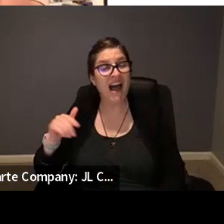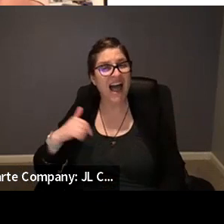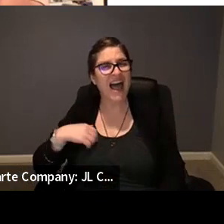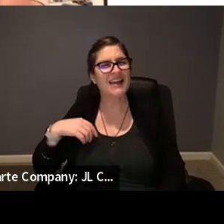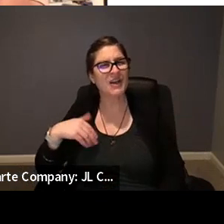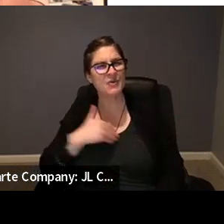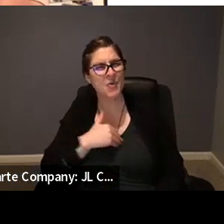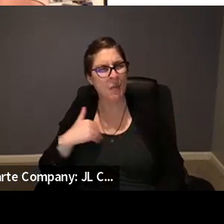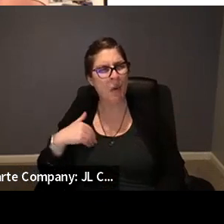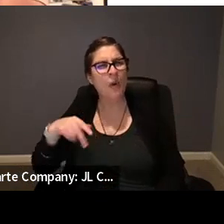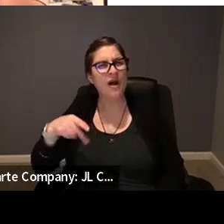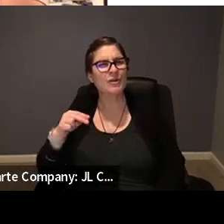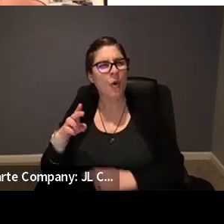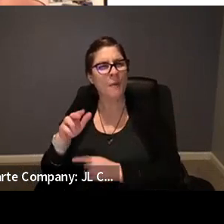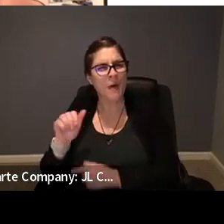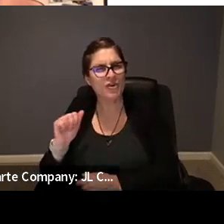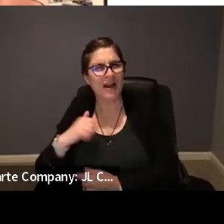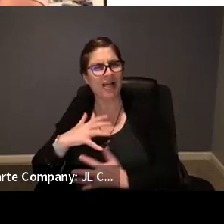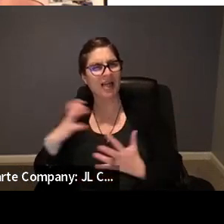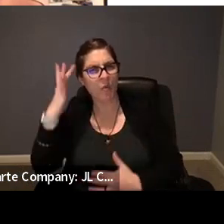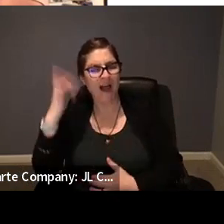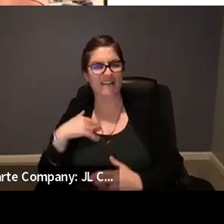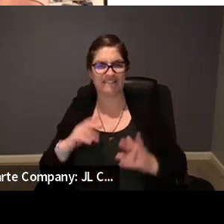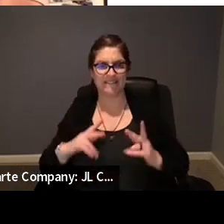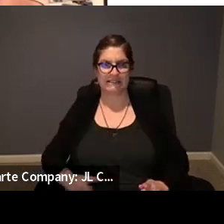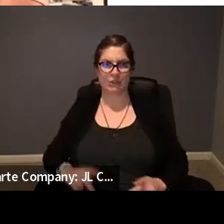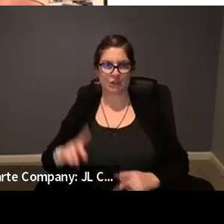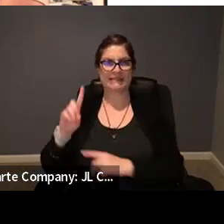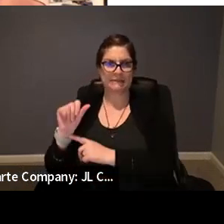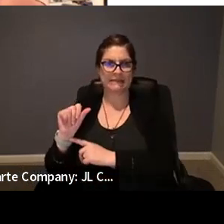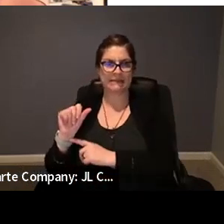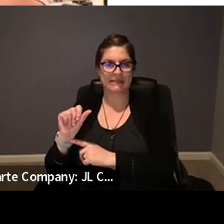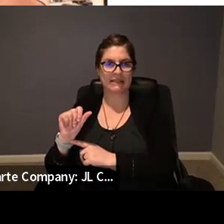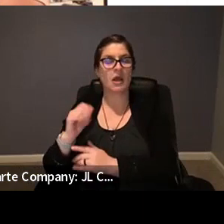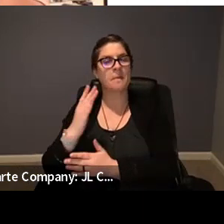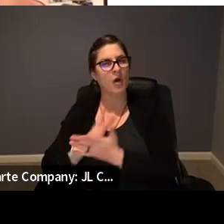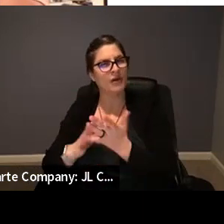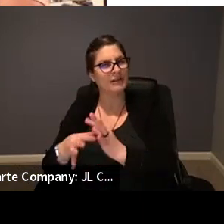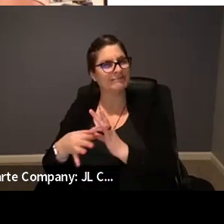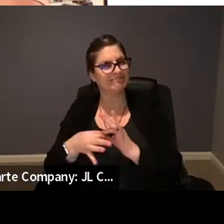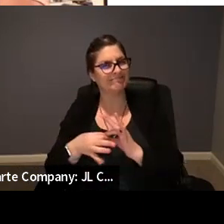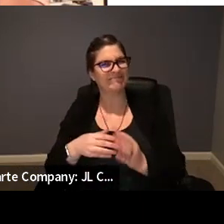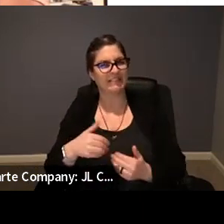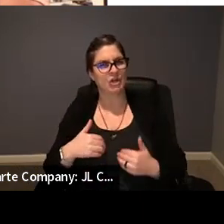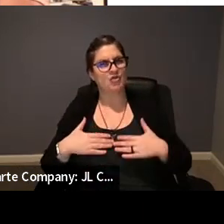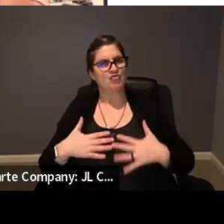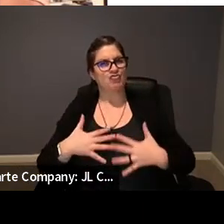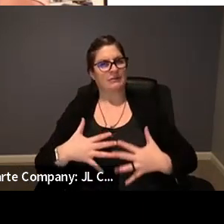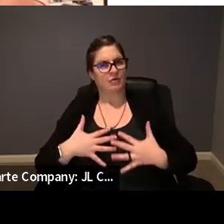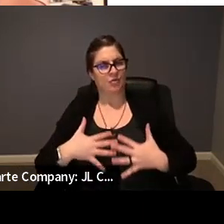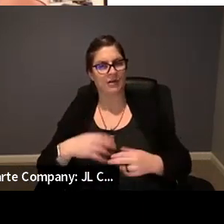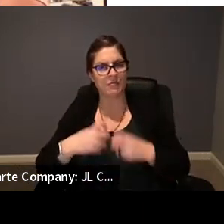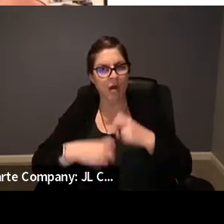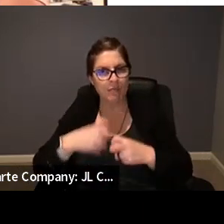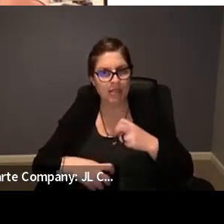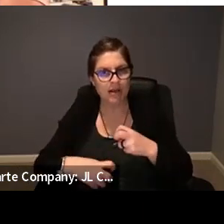a lot because my physical disability, part of that comes with respiratory issues. That's like a